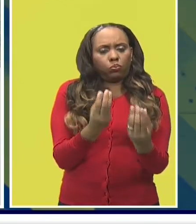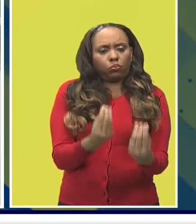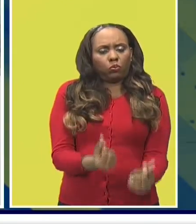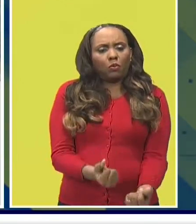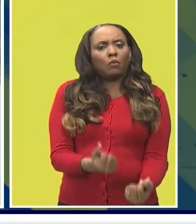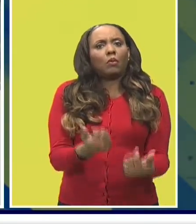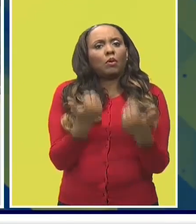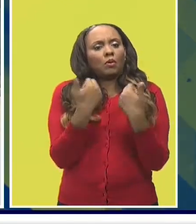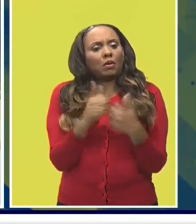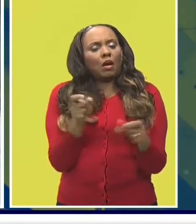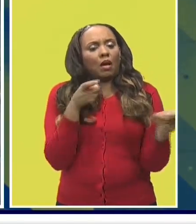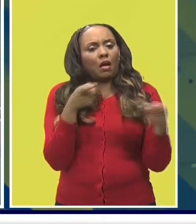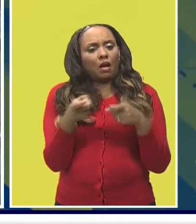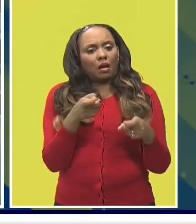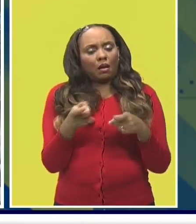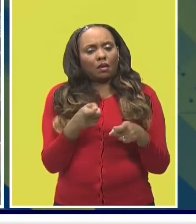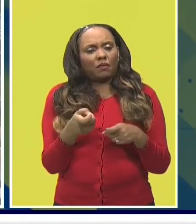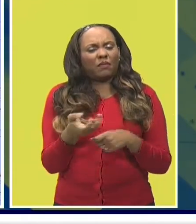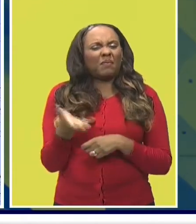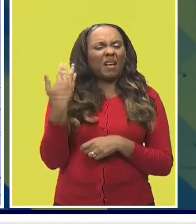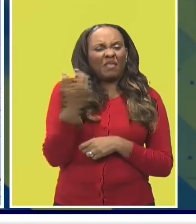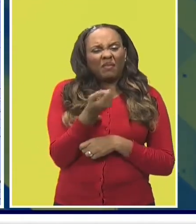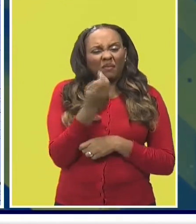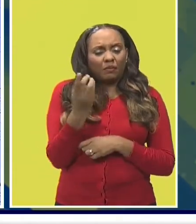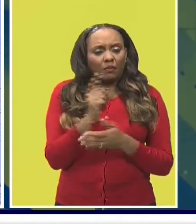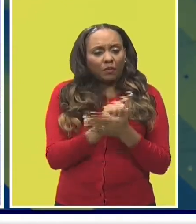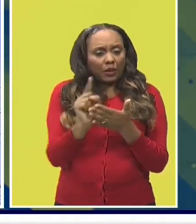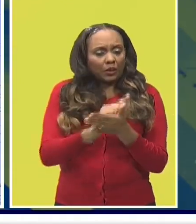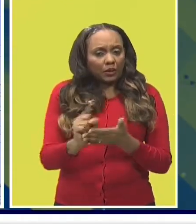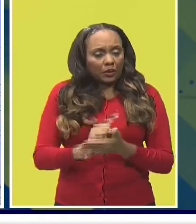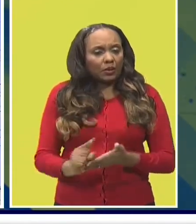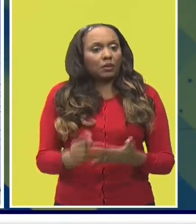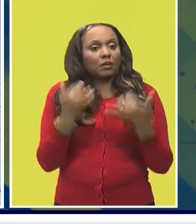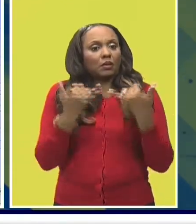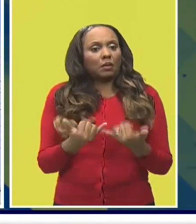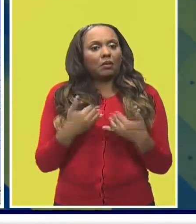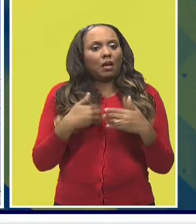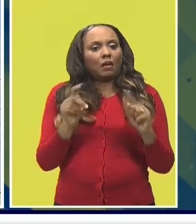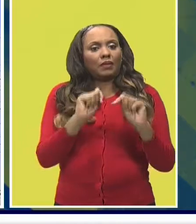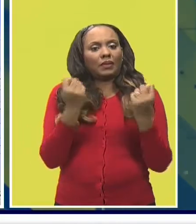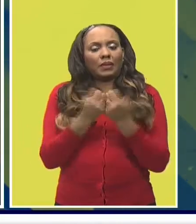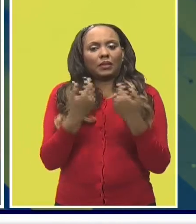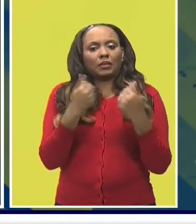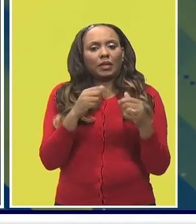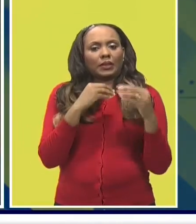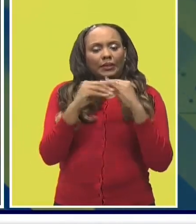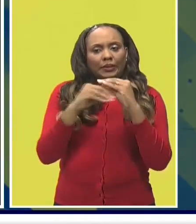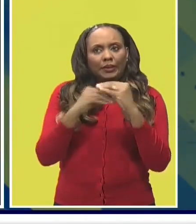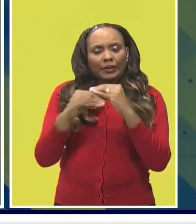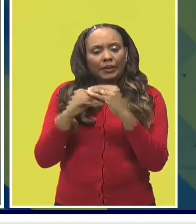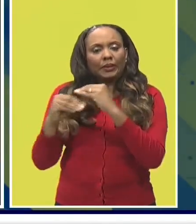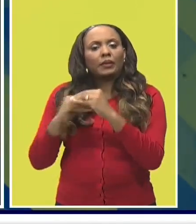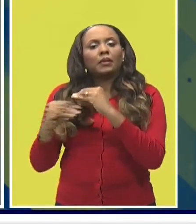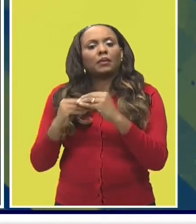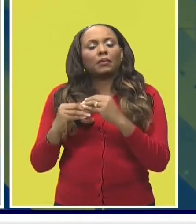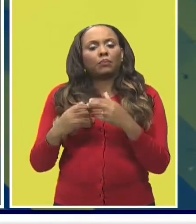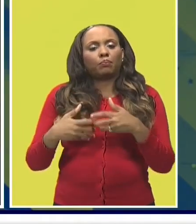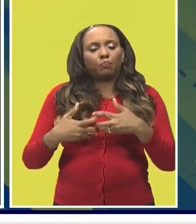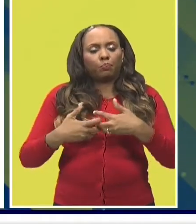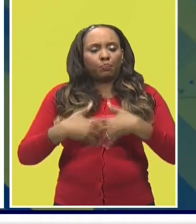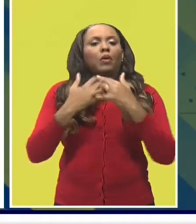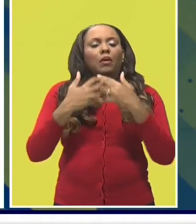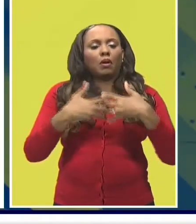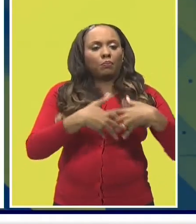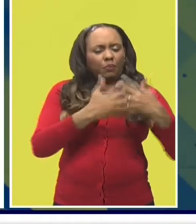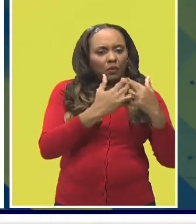weeks. What we will be doing is having our teams in place to be able to do the repairs very quickly and bring the units back on